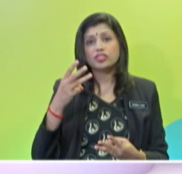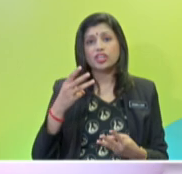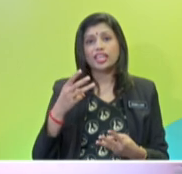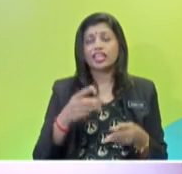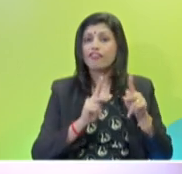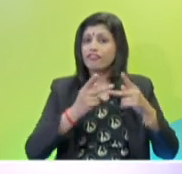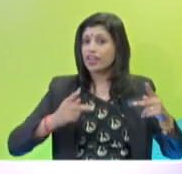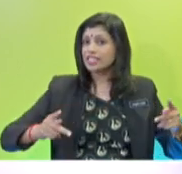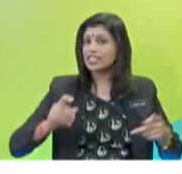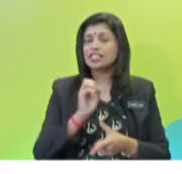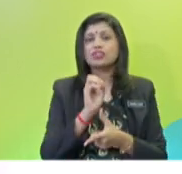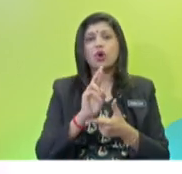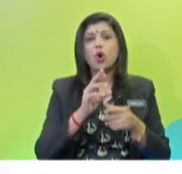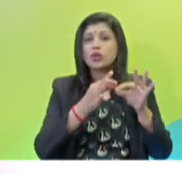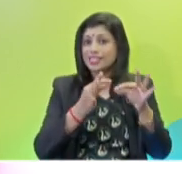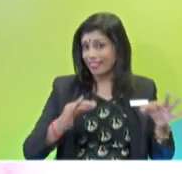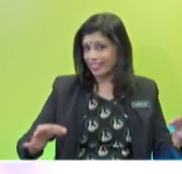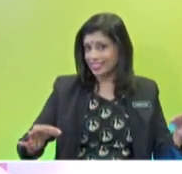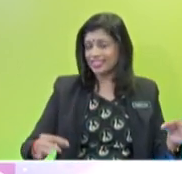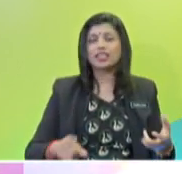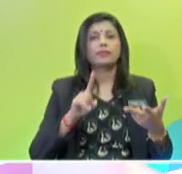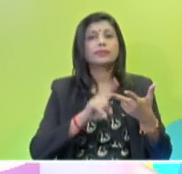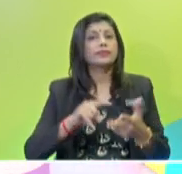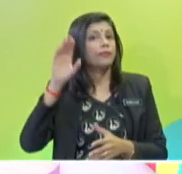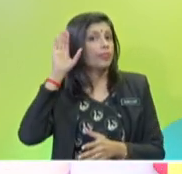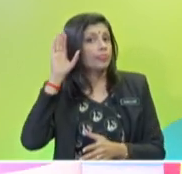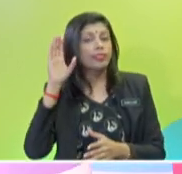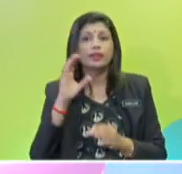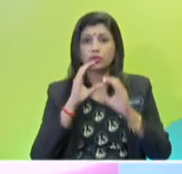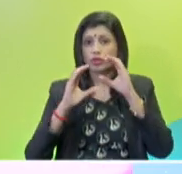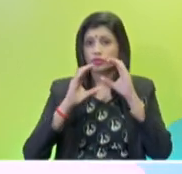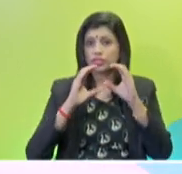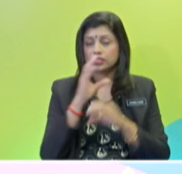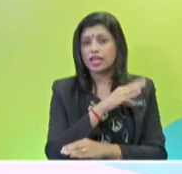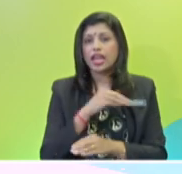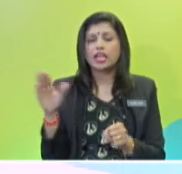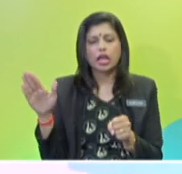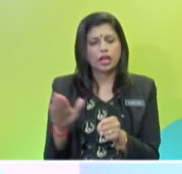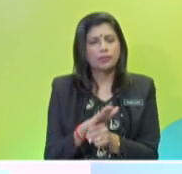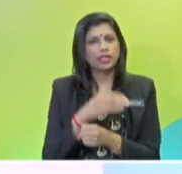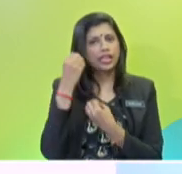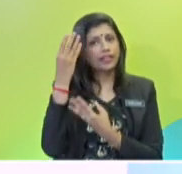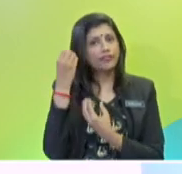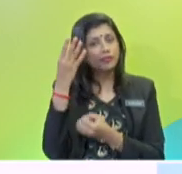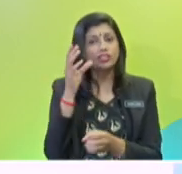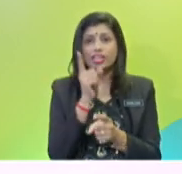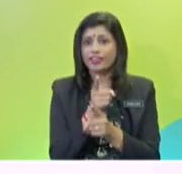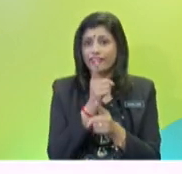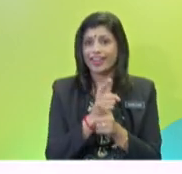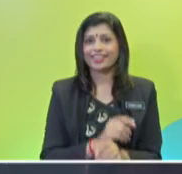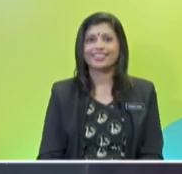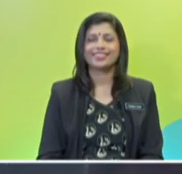All right. And the last one is, listen to a conversation and complete the information correctly.